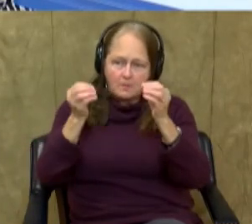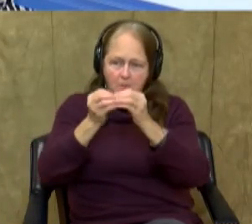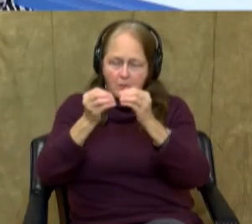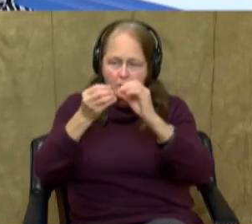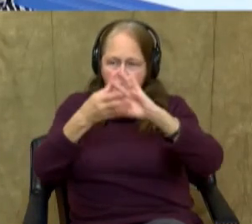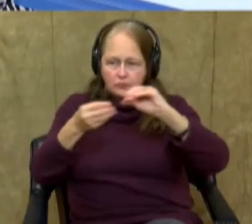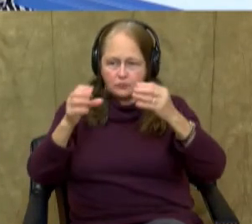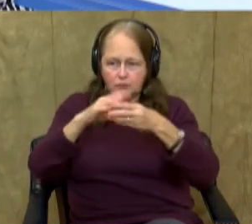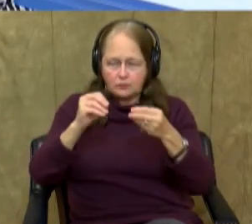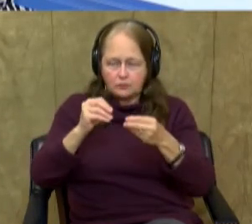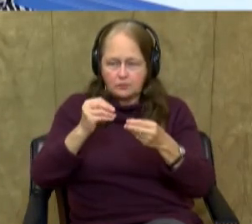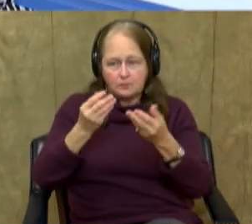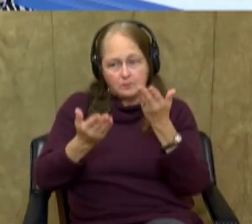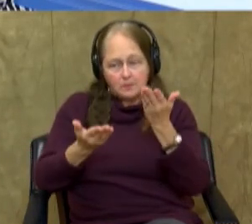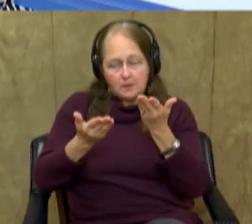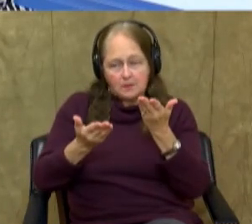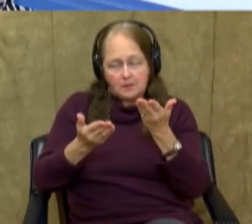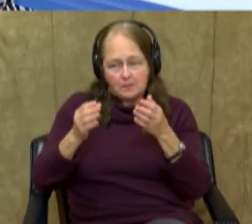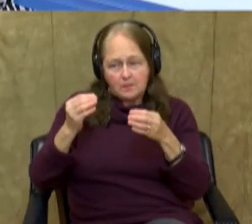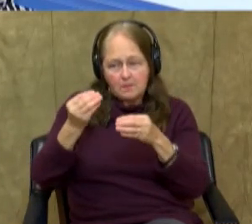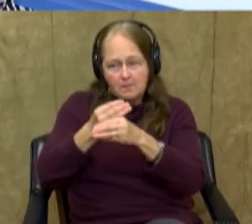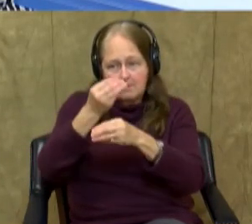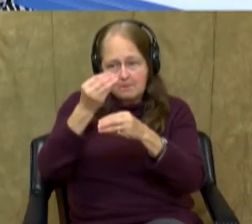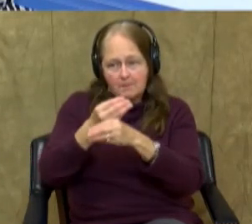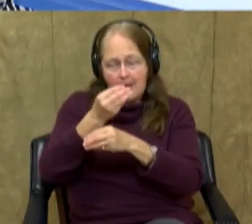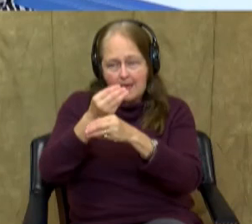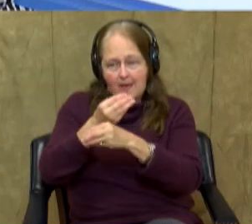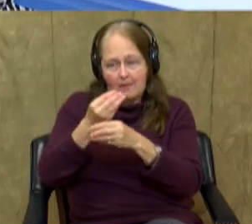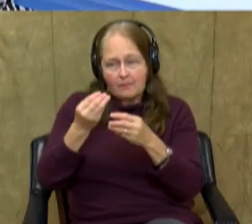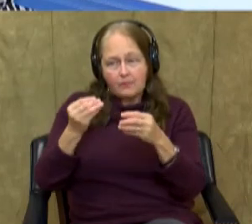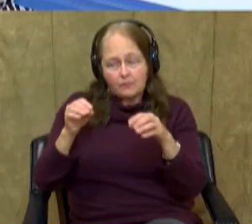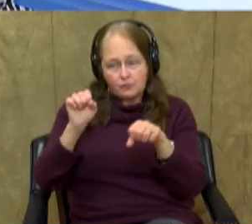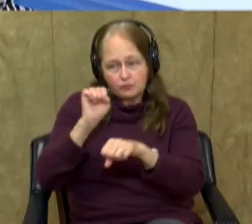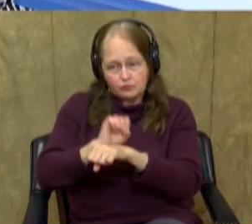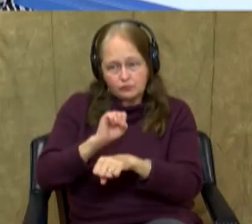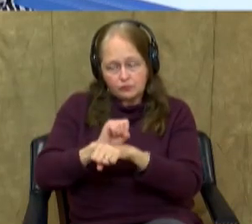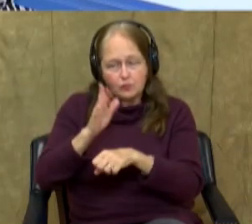stories, and I think you might get to do some math activities. I think you'll